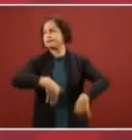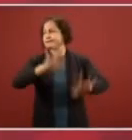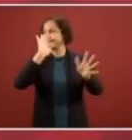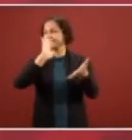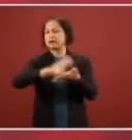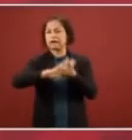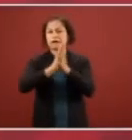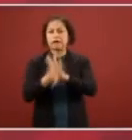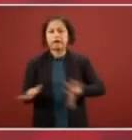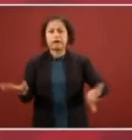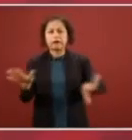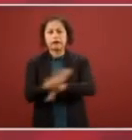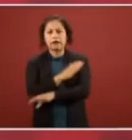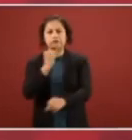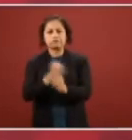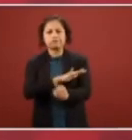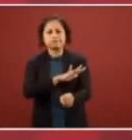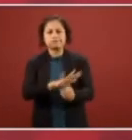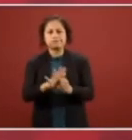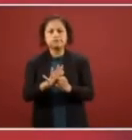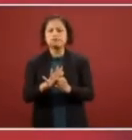to gain a change sin